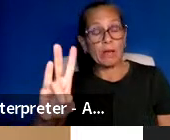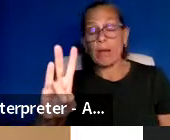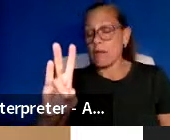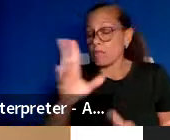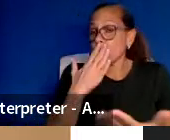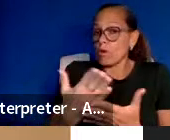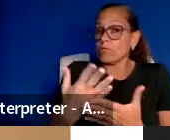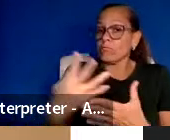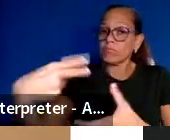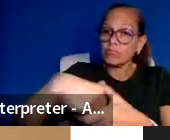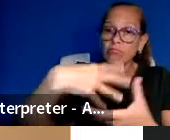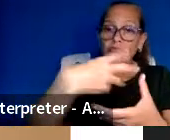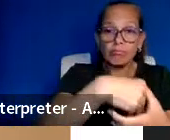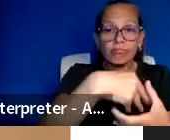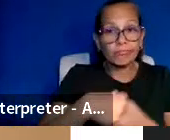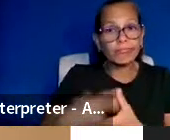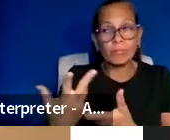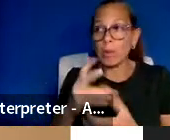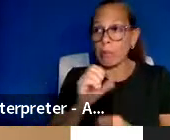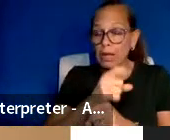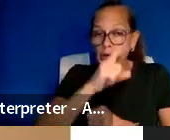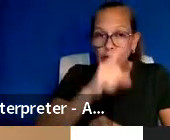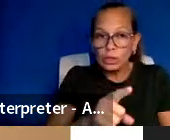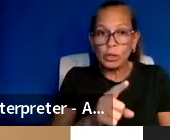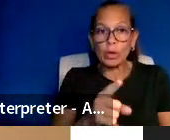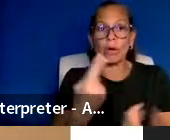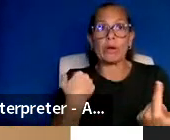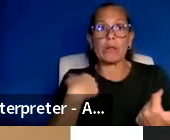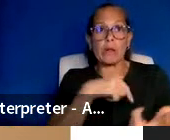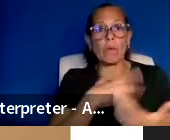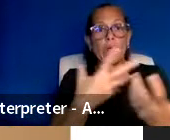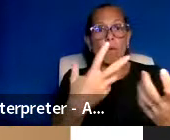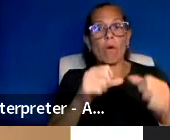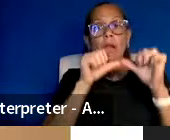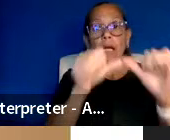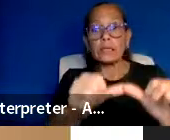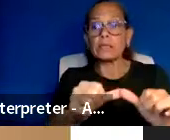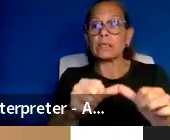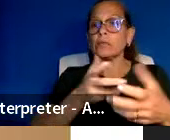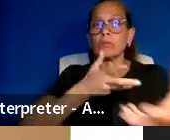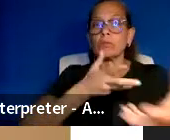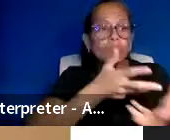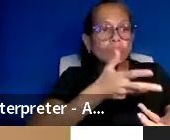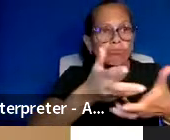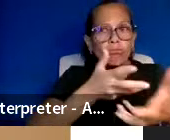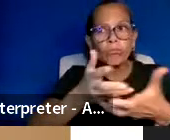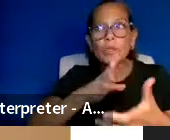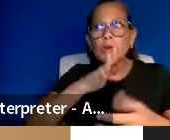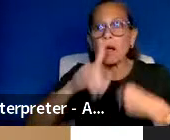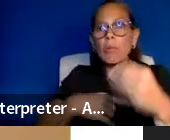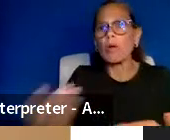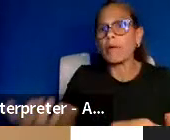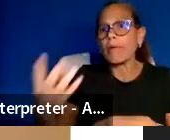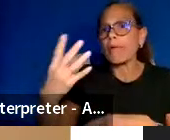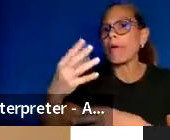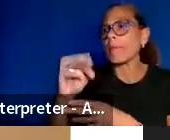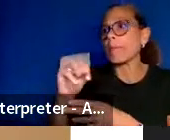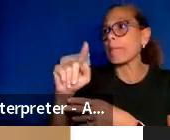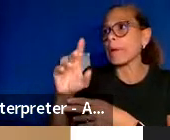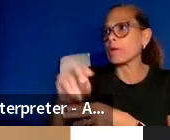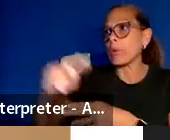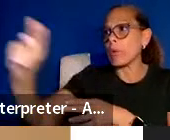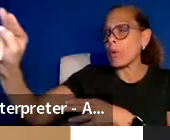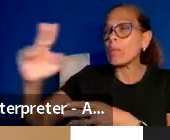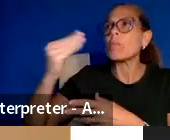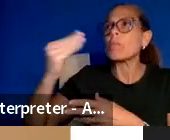participation this evening is really about making sure that we continue to have conversations about the 4 Metro North stations. We understand